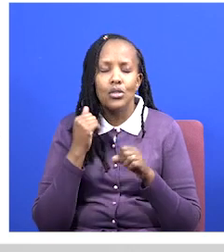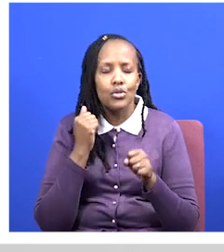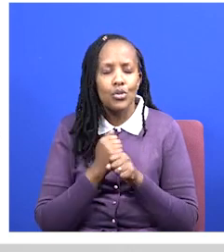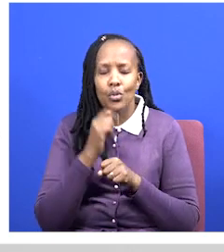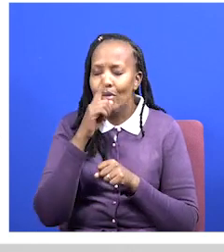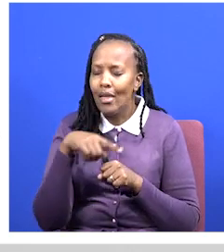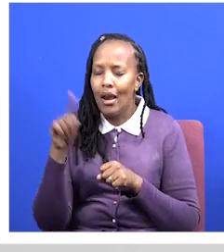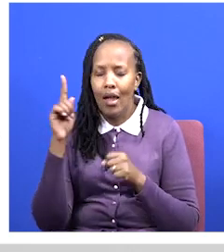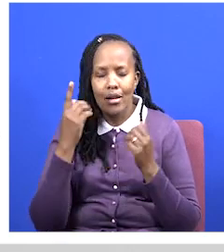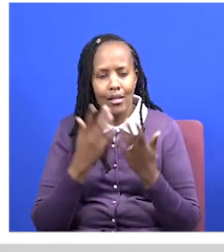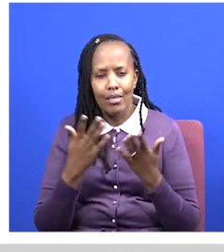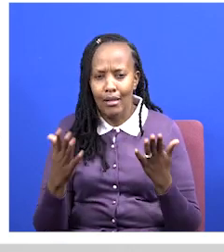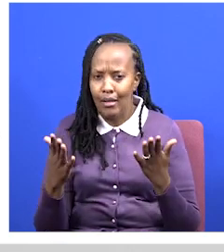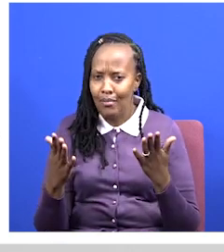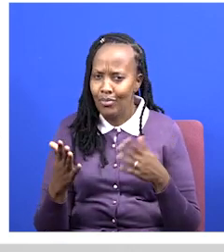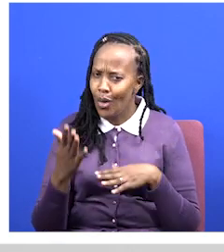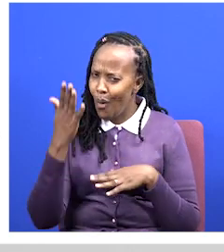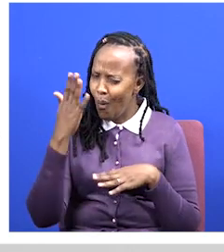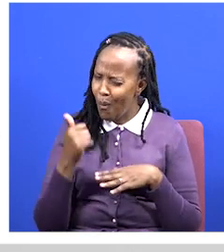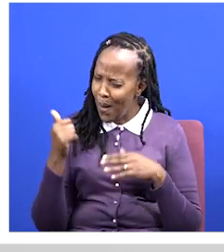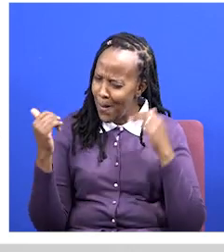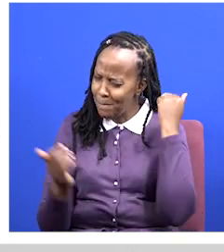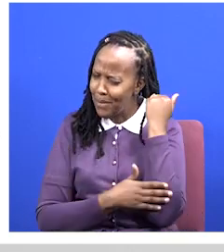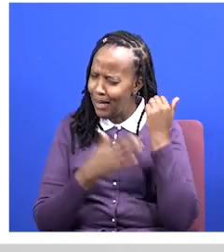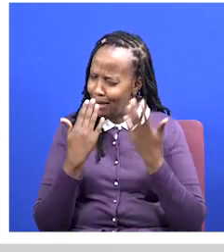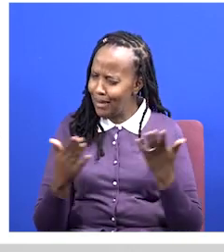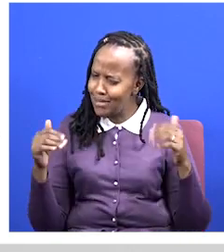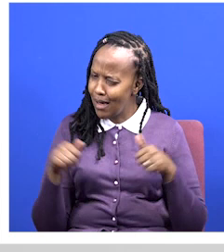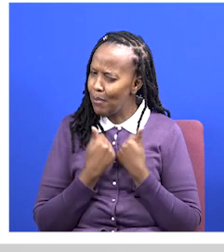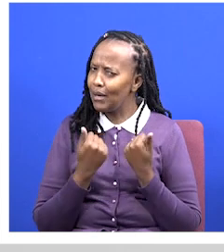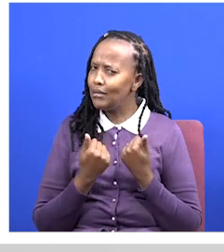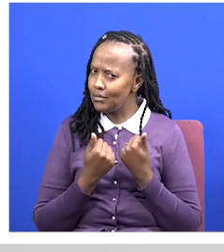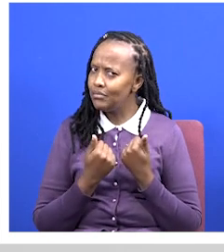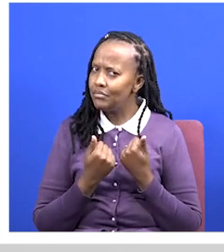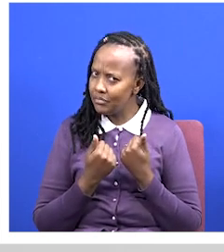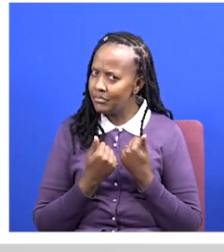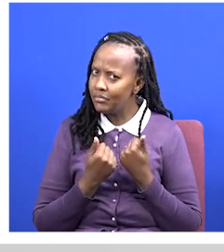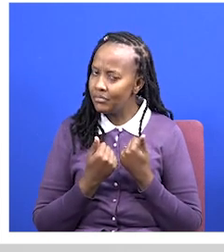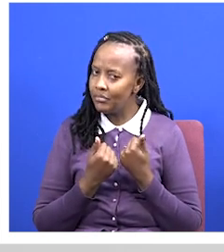right thing. So why were so many bad things happening to him?